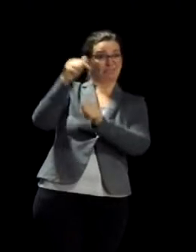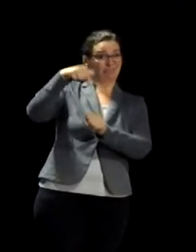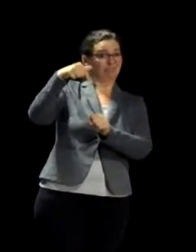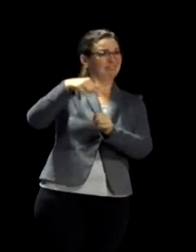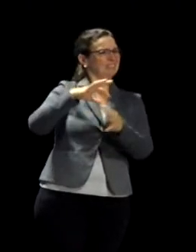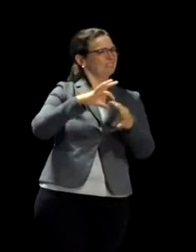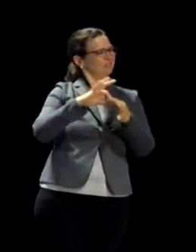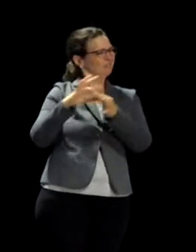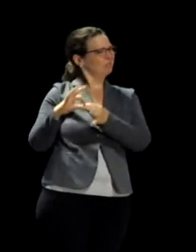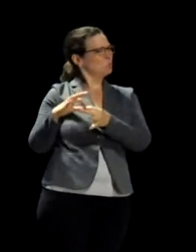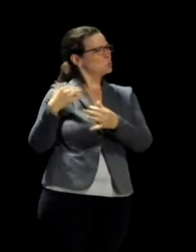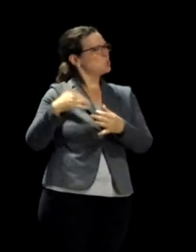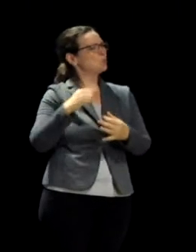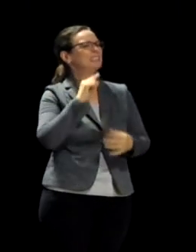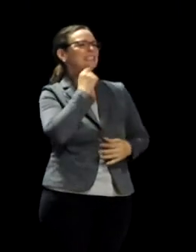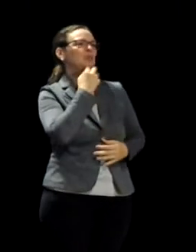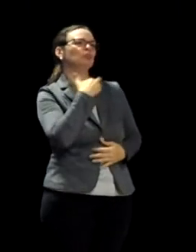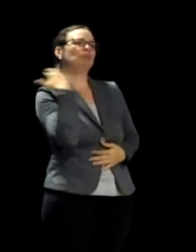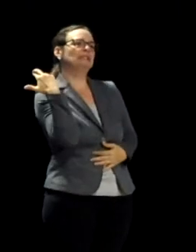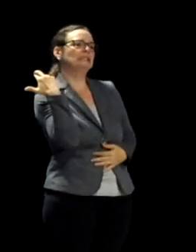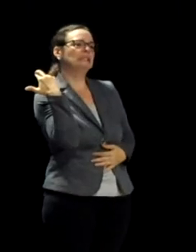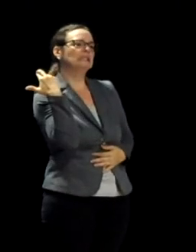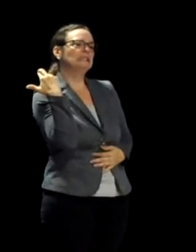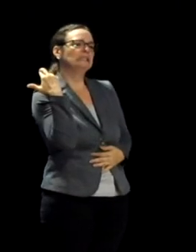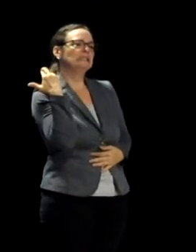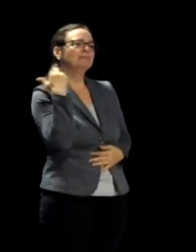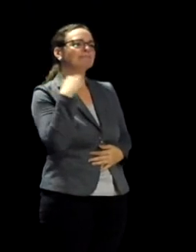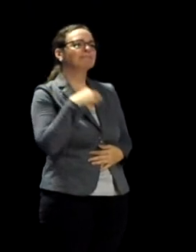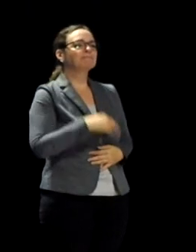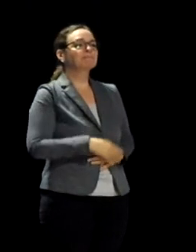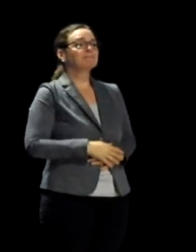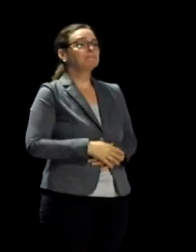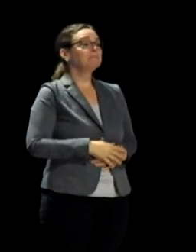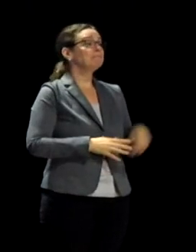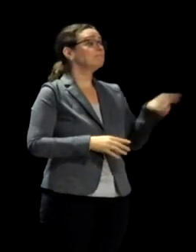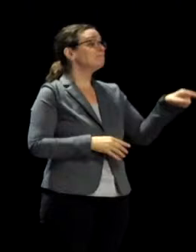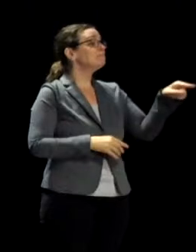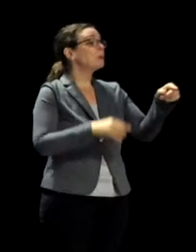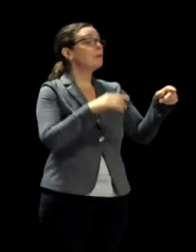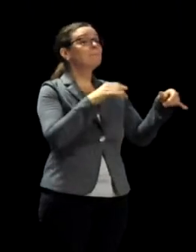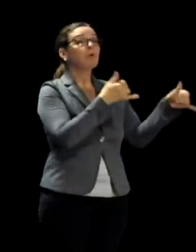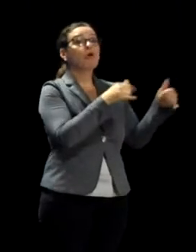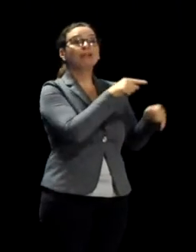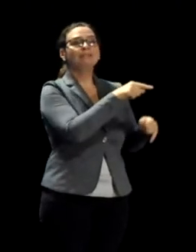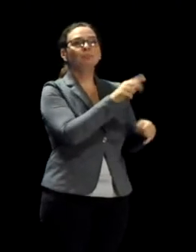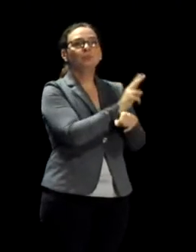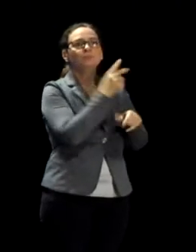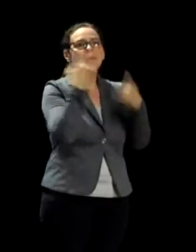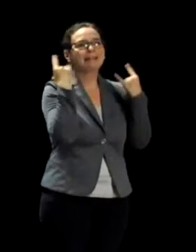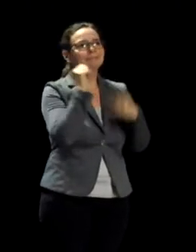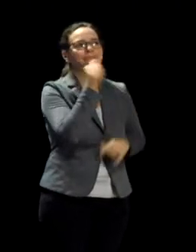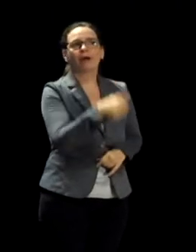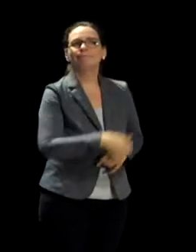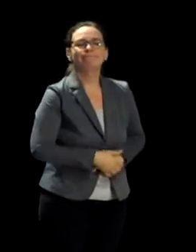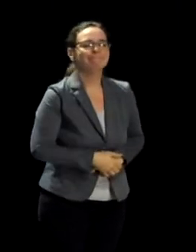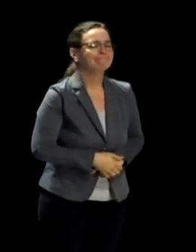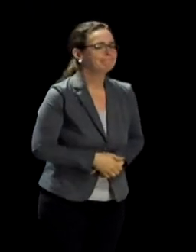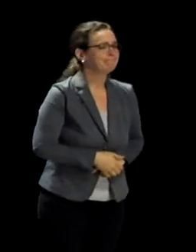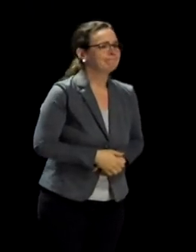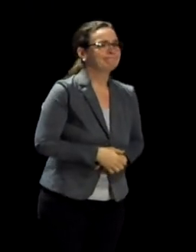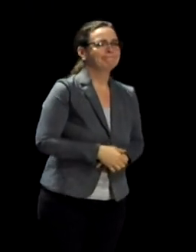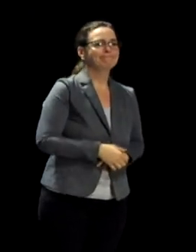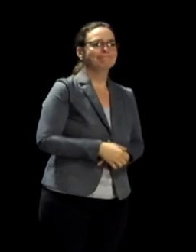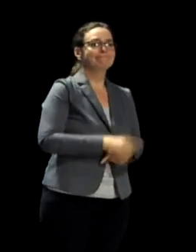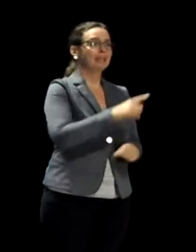these people weren't wearing masks. We know they were within 6 feet of each other. This is how the virus spreads. So it's